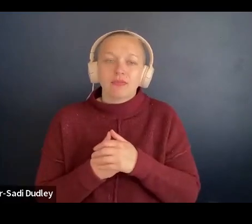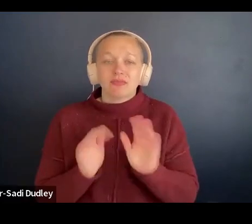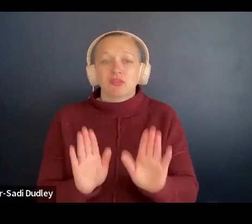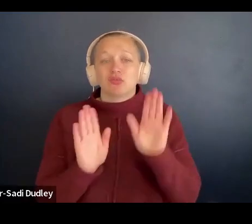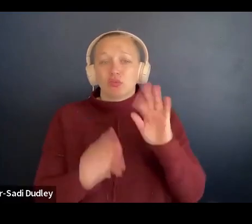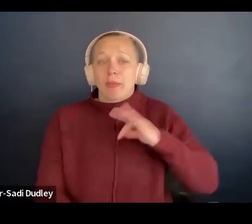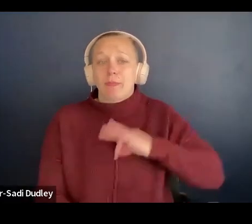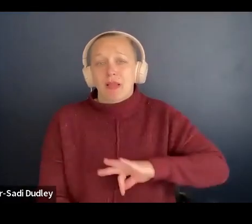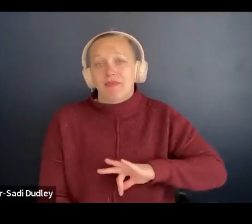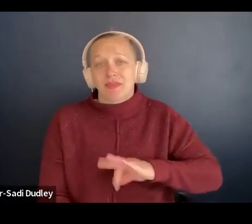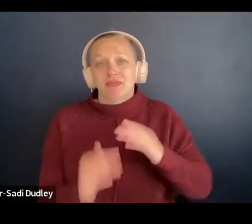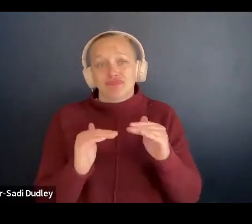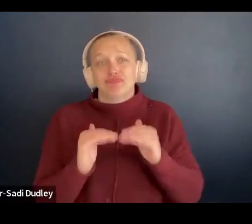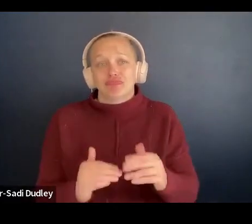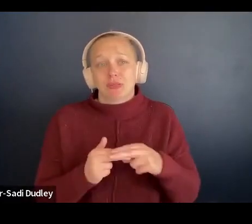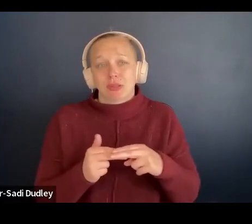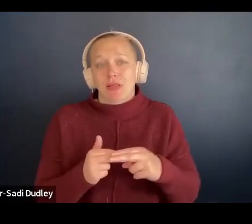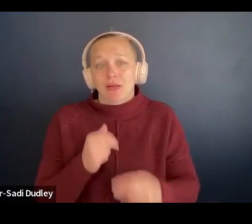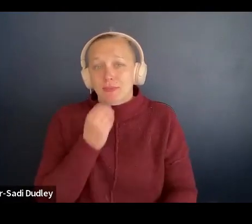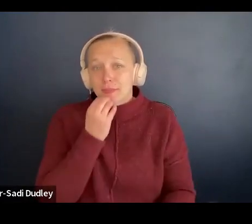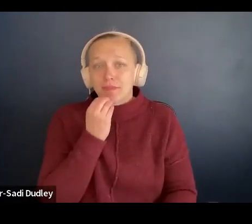from this slide.